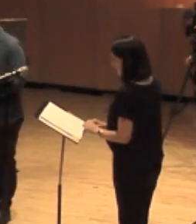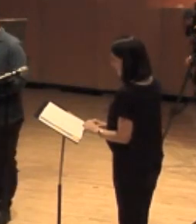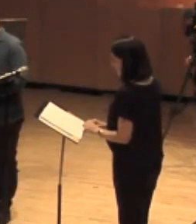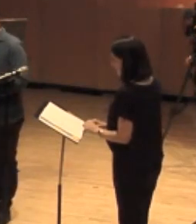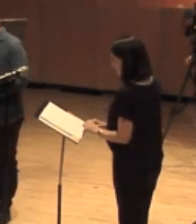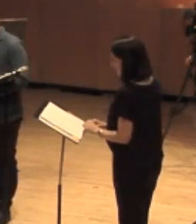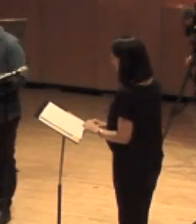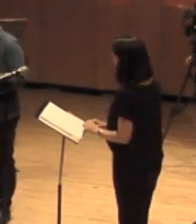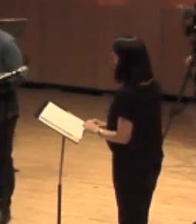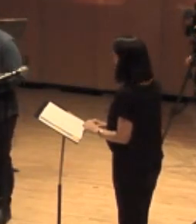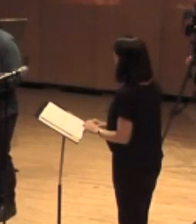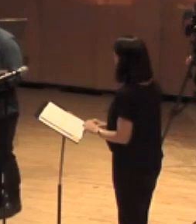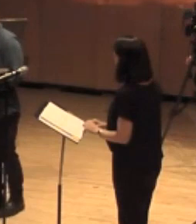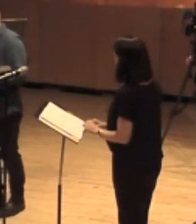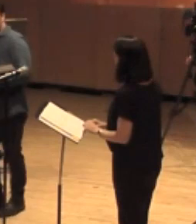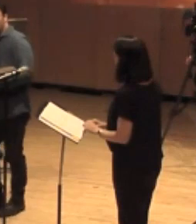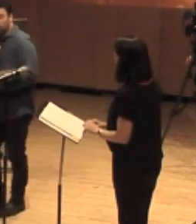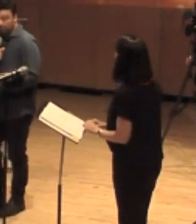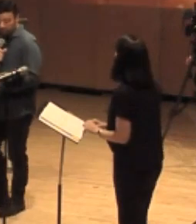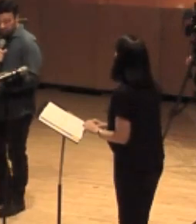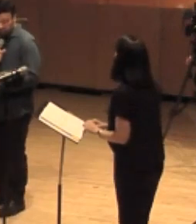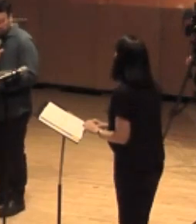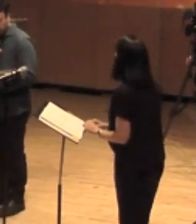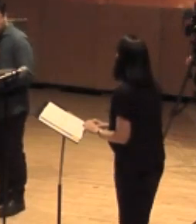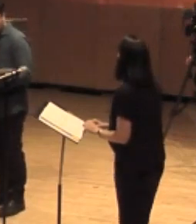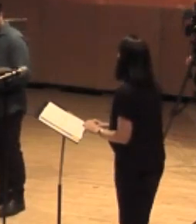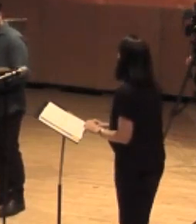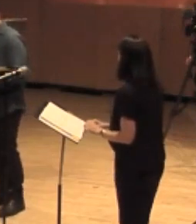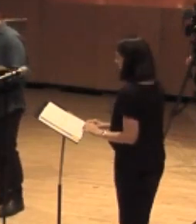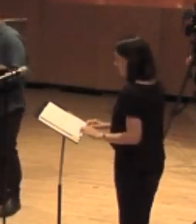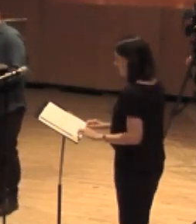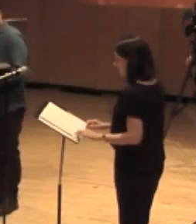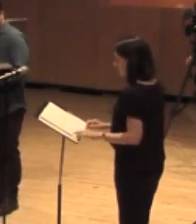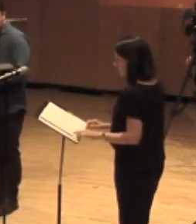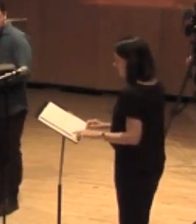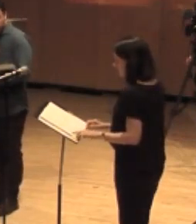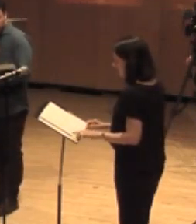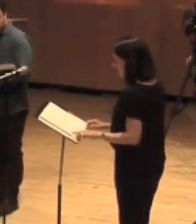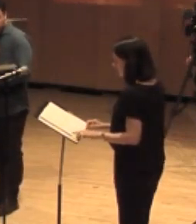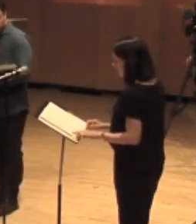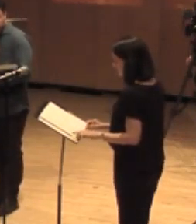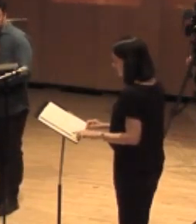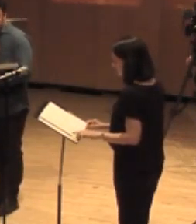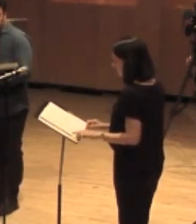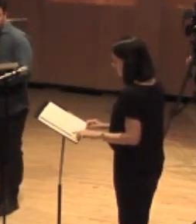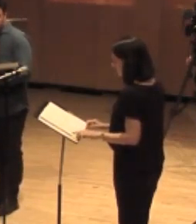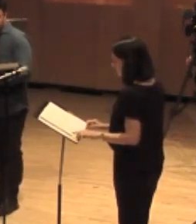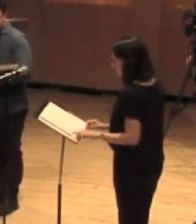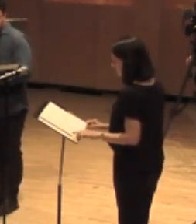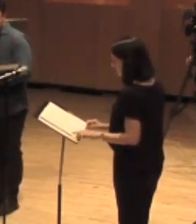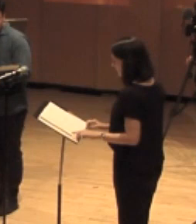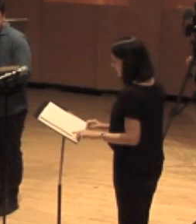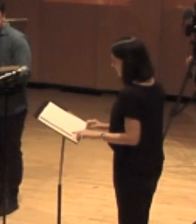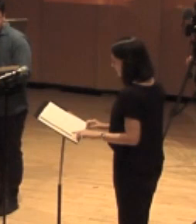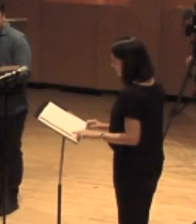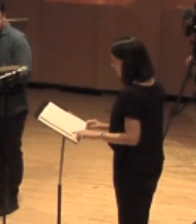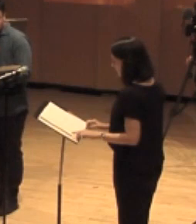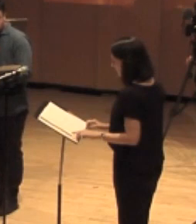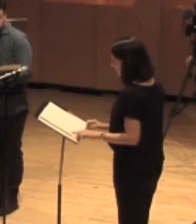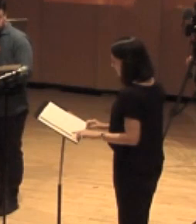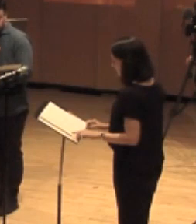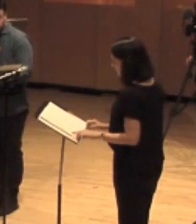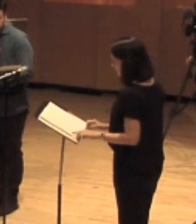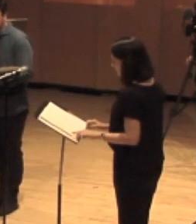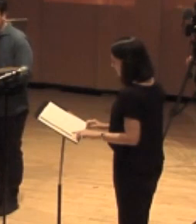far away and I have to go no don't go and then we can't